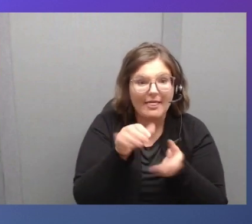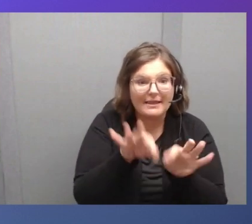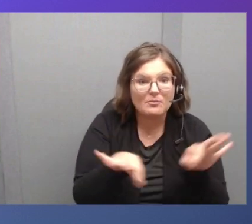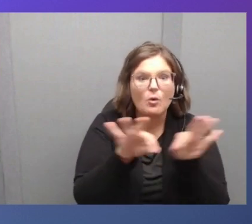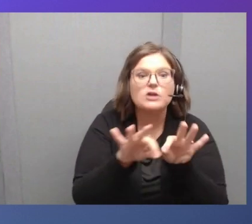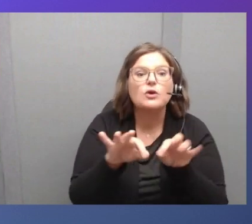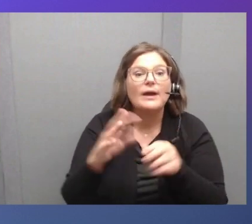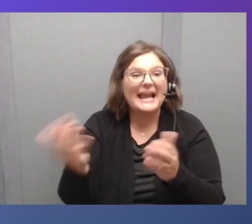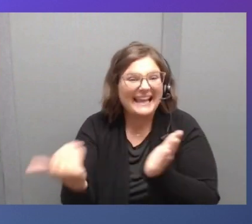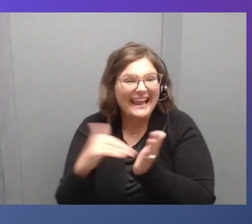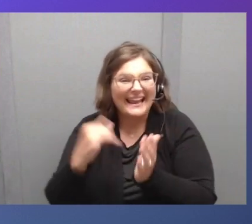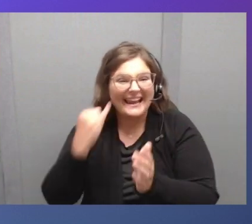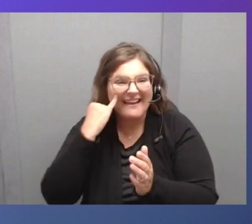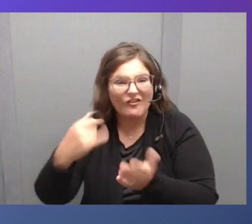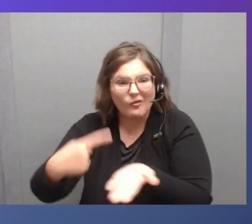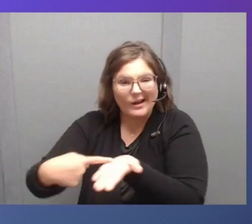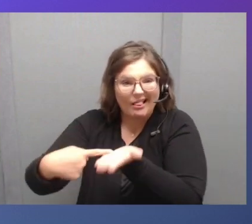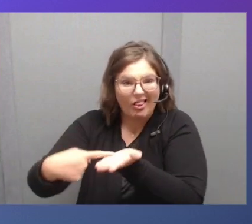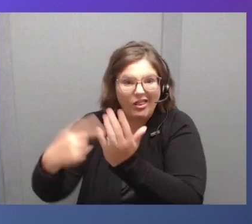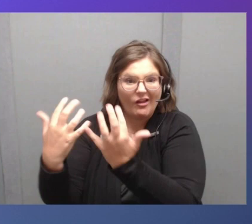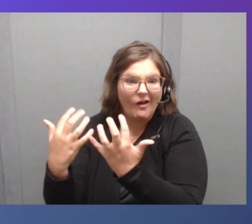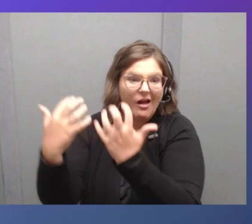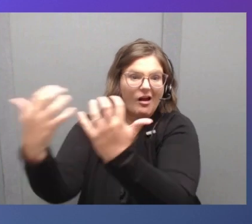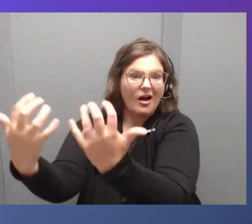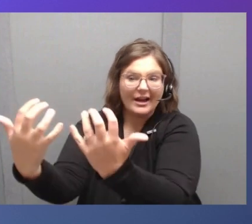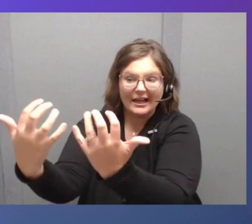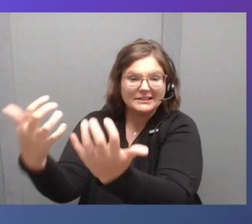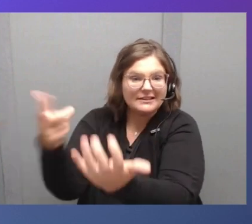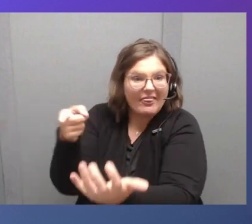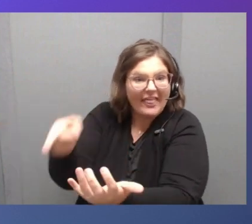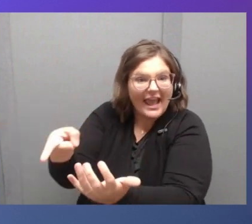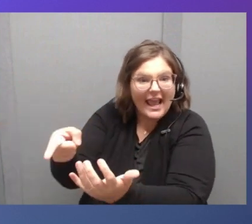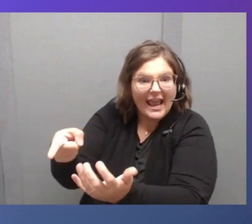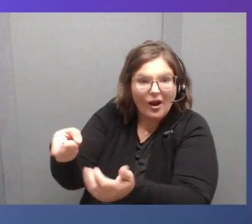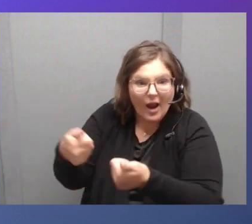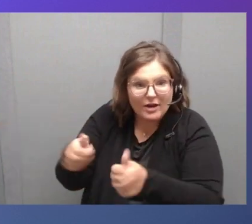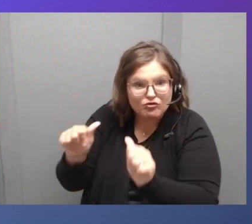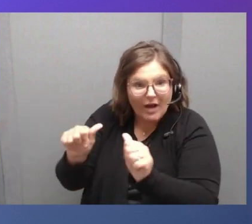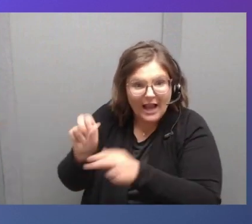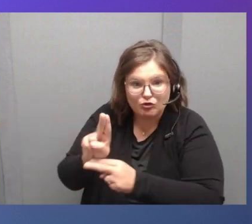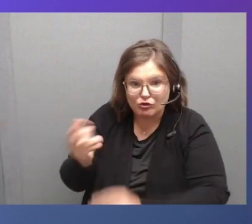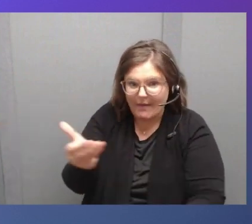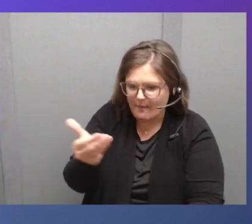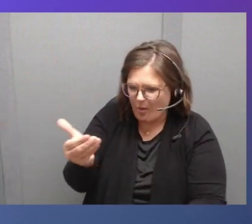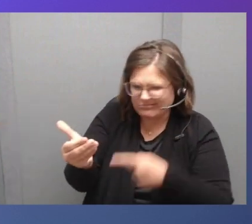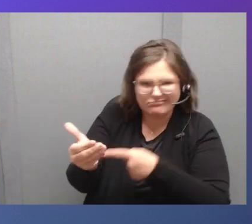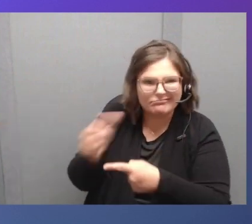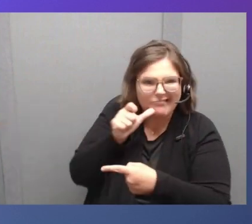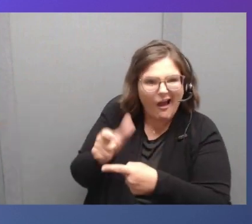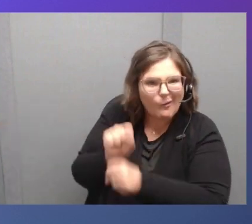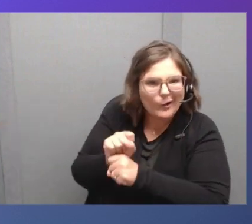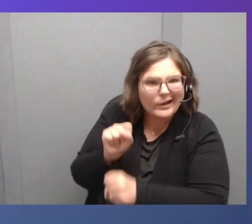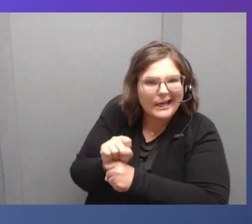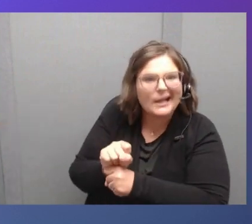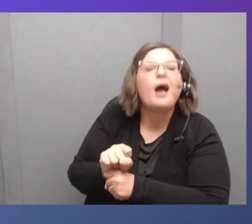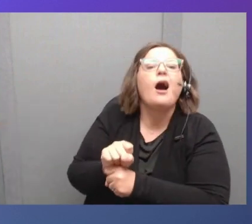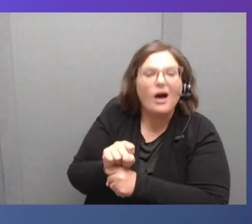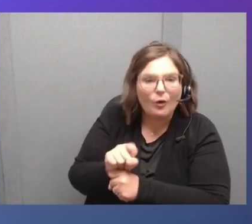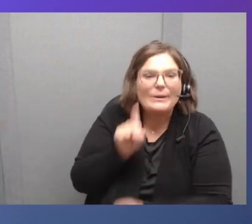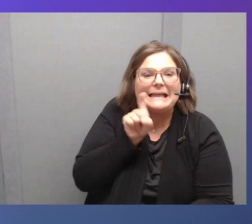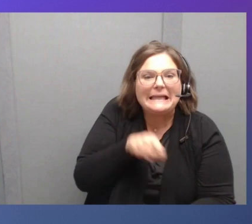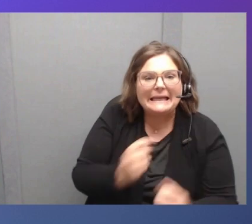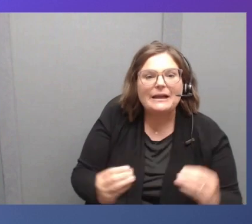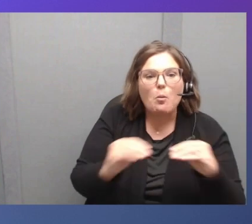How often you tried to do something on your phone, it just didn't work. All the time. The ability to have a more reliable source of ingest is so important. And